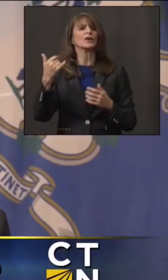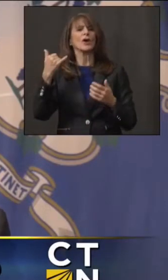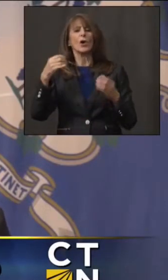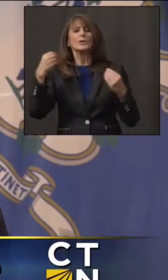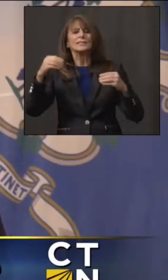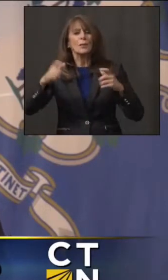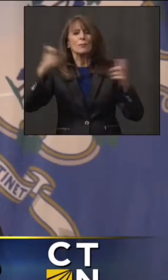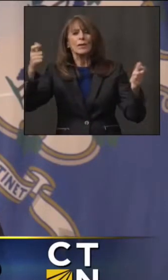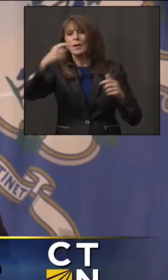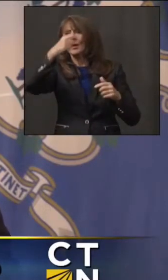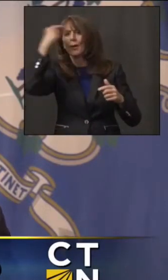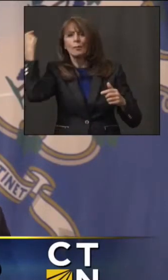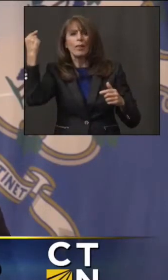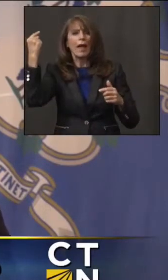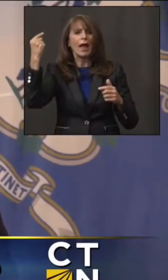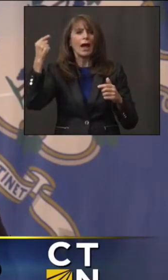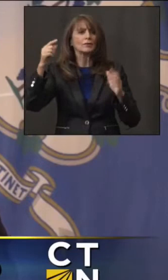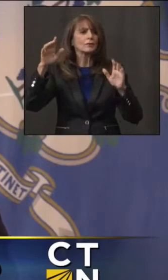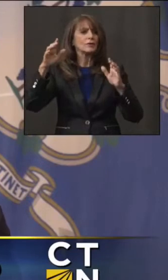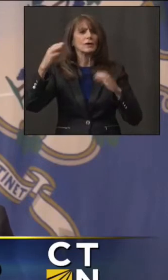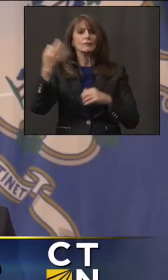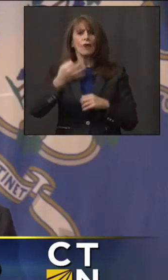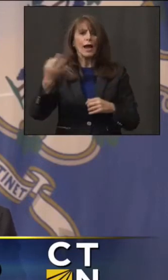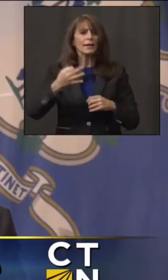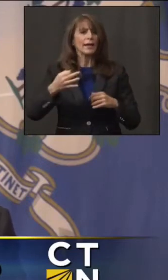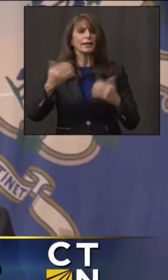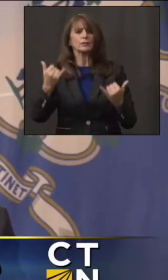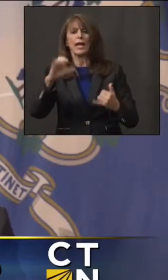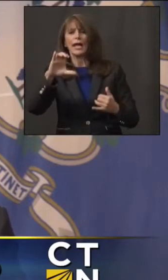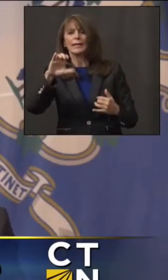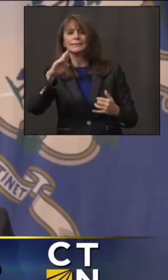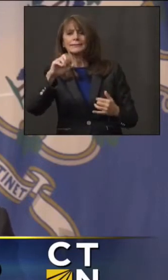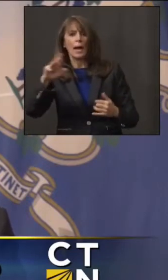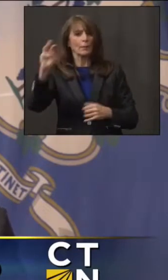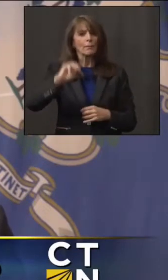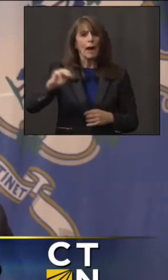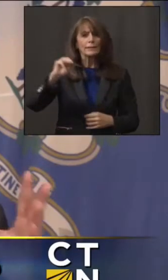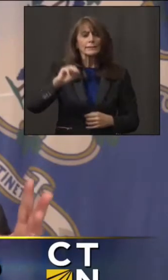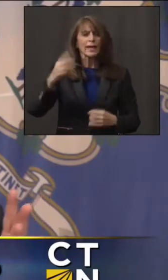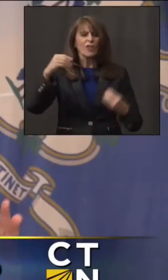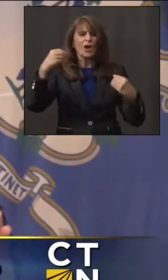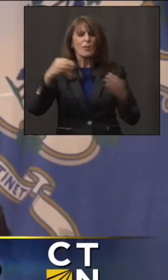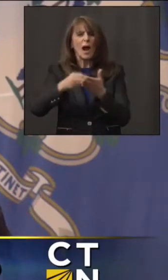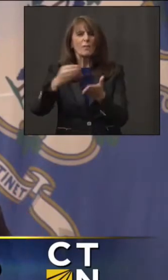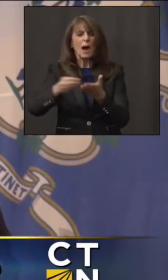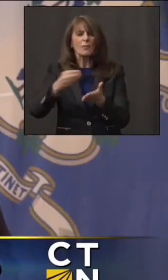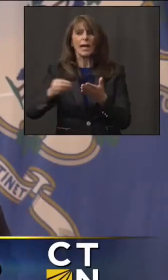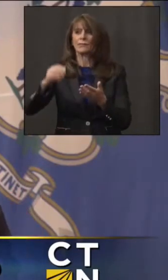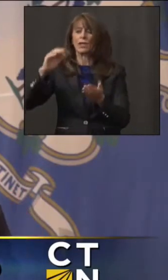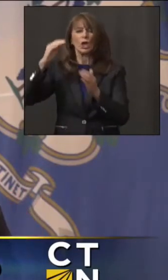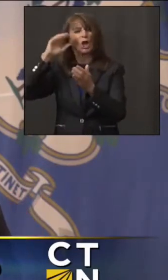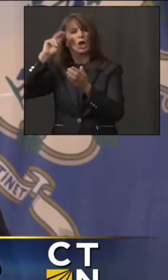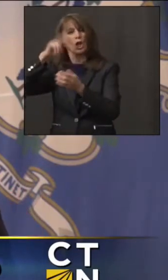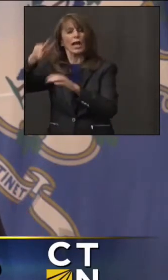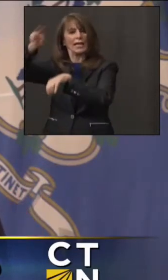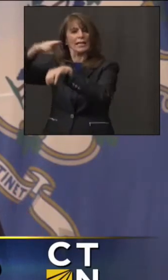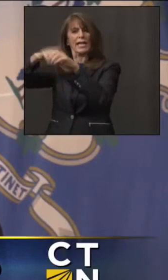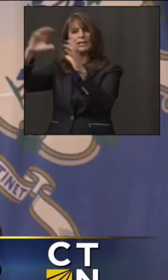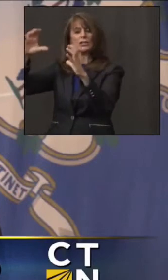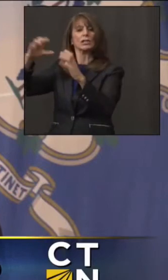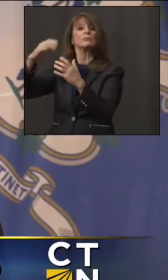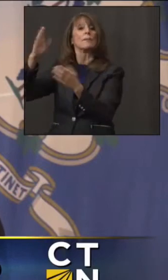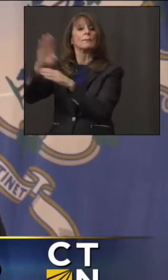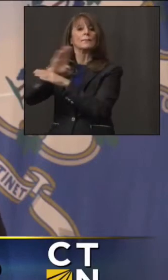and Cyber Monday today. It's worth remembering that from the national numbers, retail was down